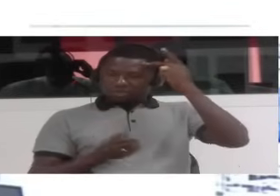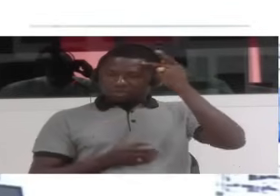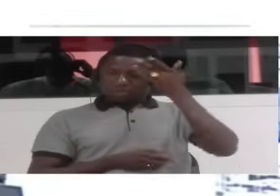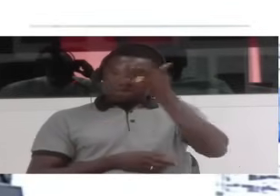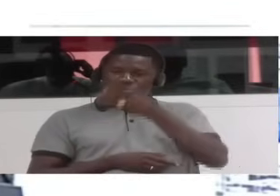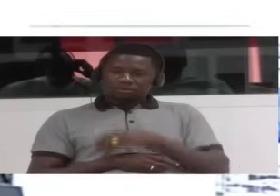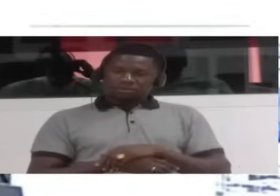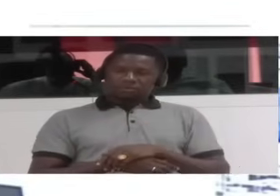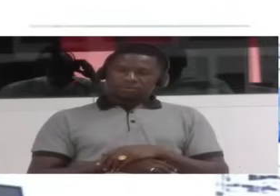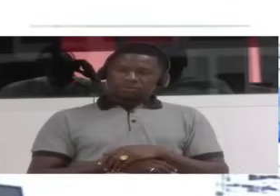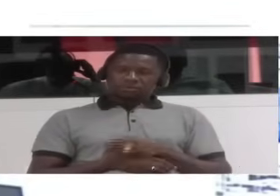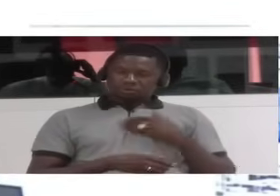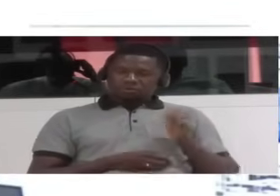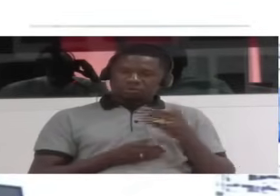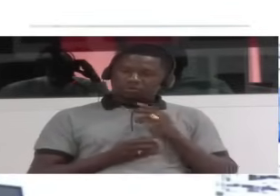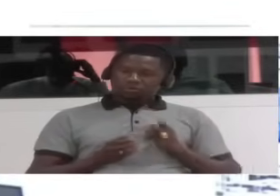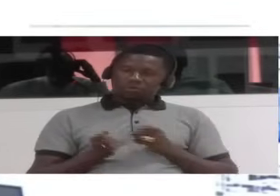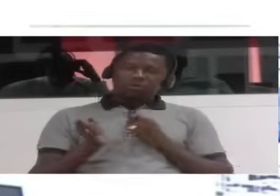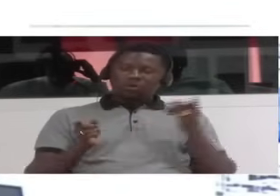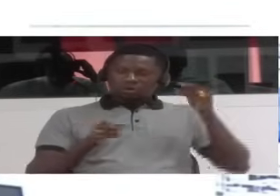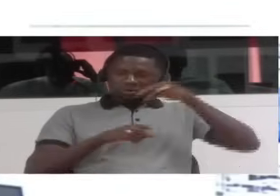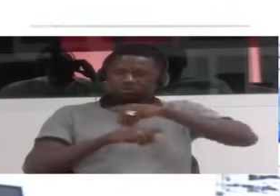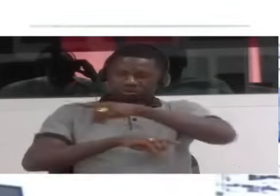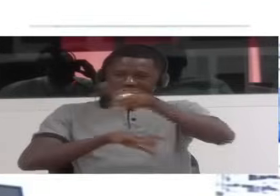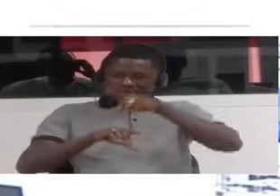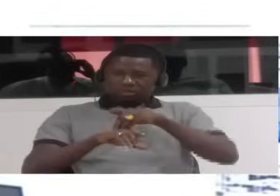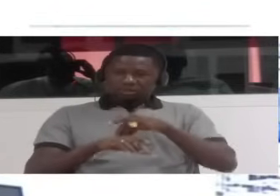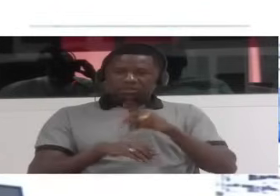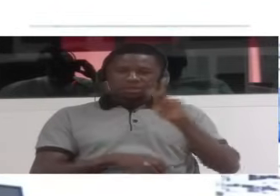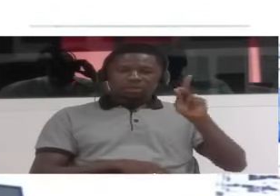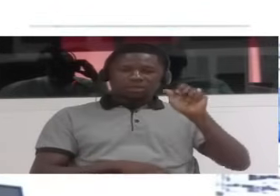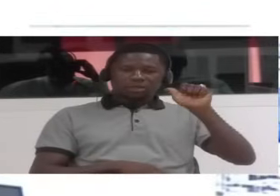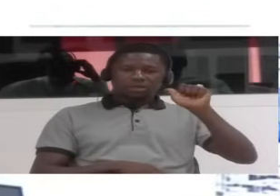So we proceed. We went up to this point, Kili,